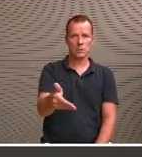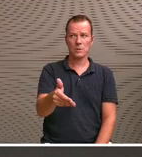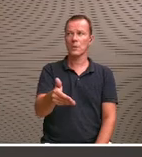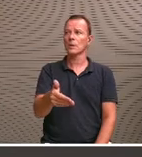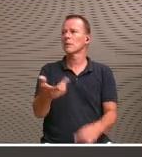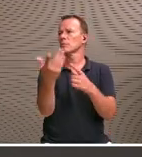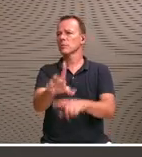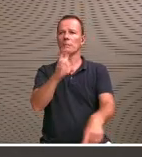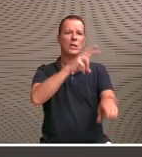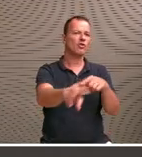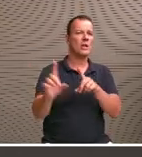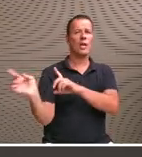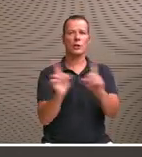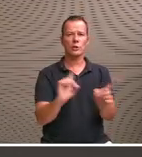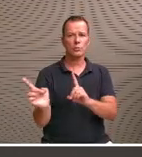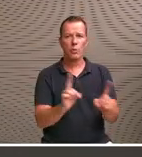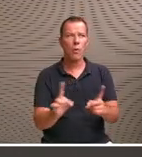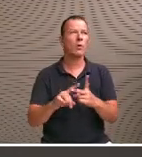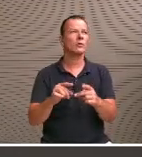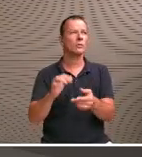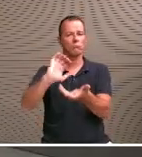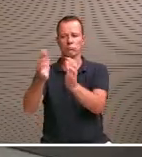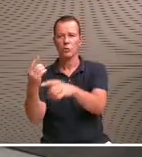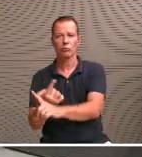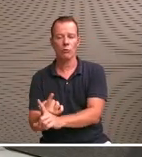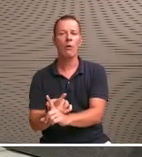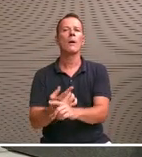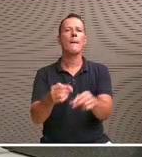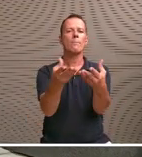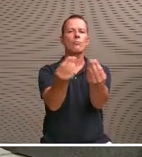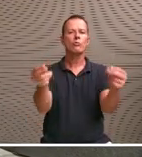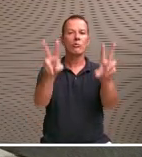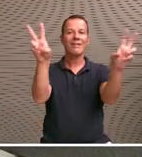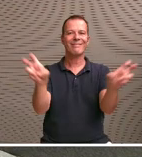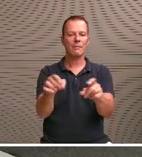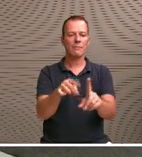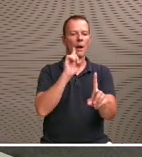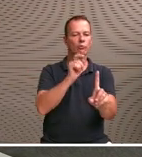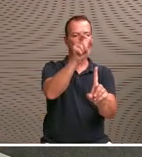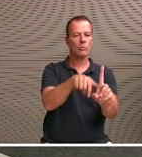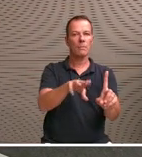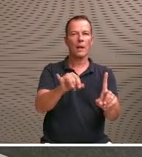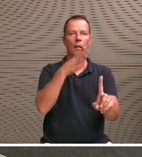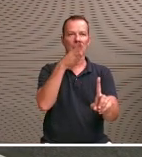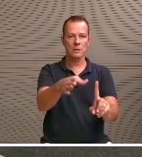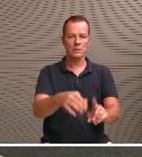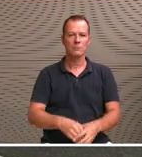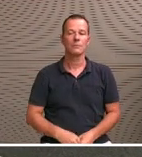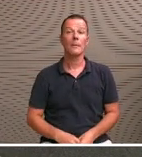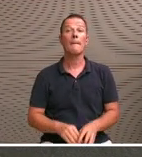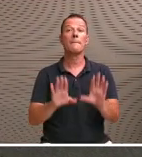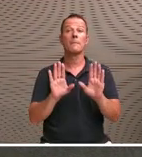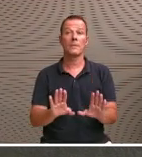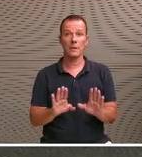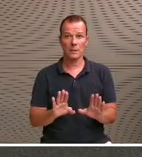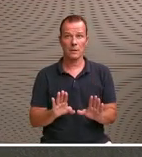circular products, like packaging, touching on many of the themes that Miguel and Erdem have mentioned already. But the single thought I'd like